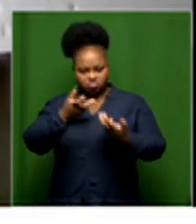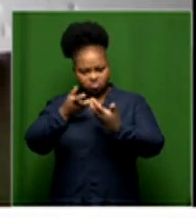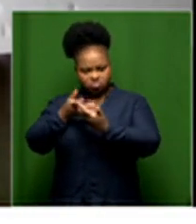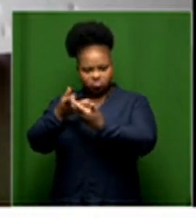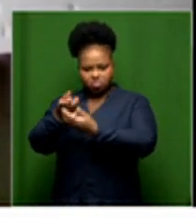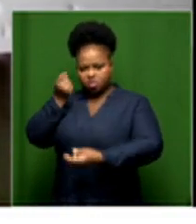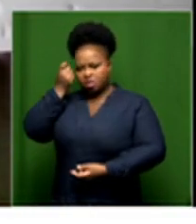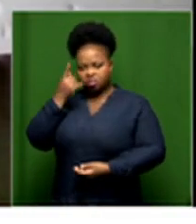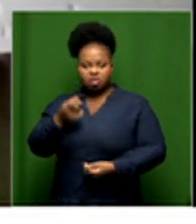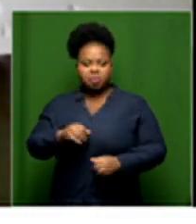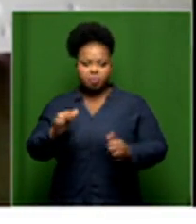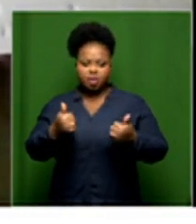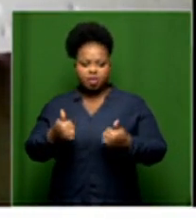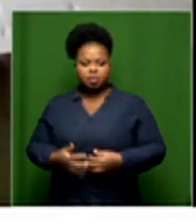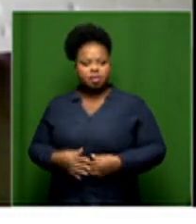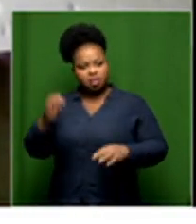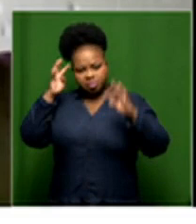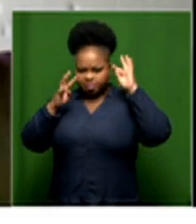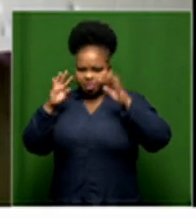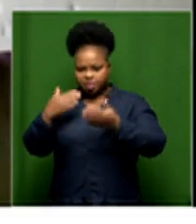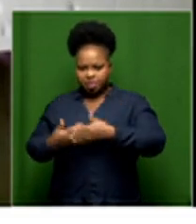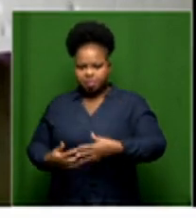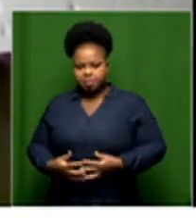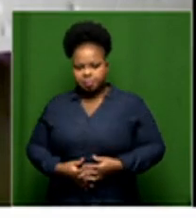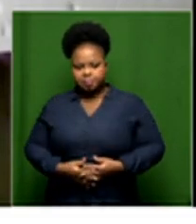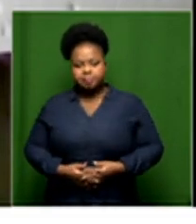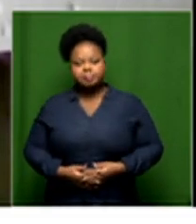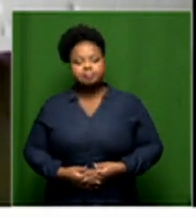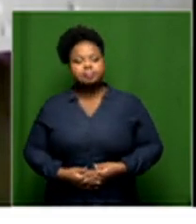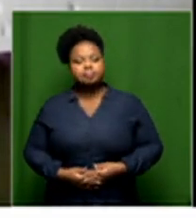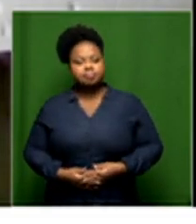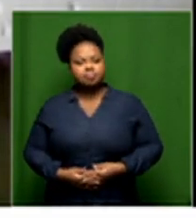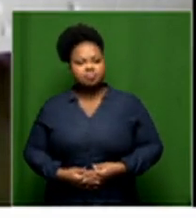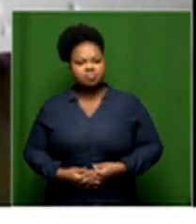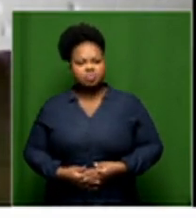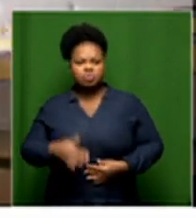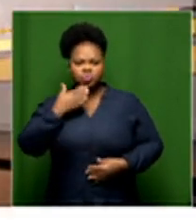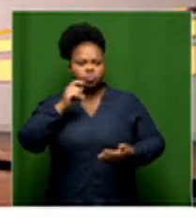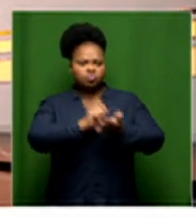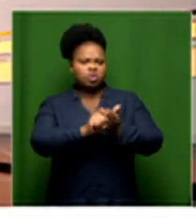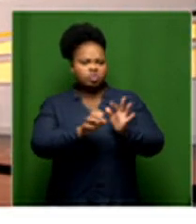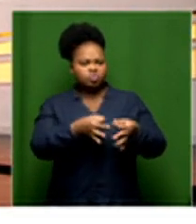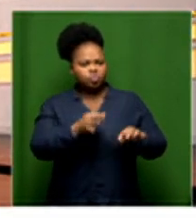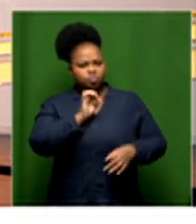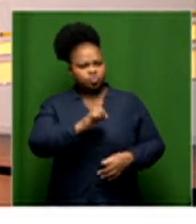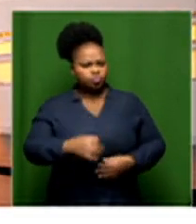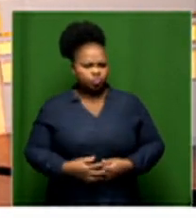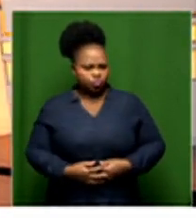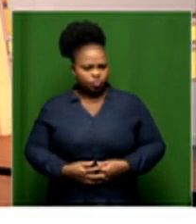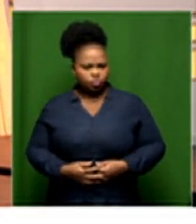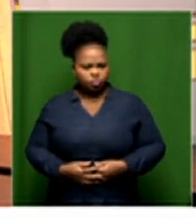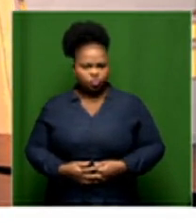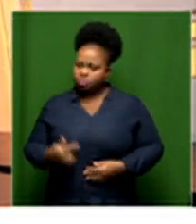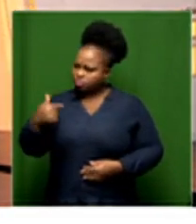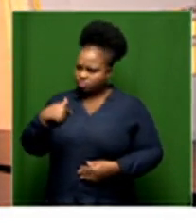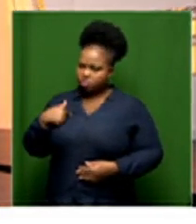able to be creative with my sound. Okay. Yes. So who does the writing of your songs?